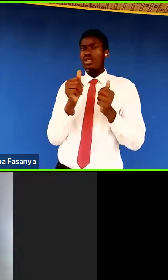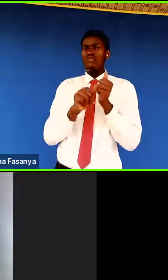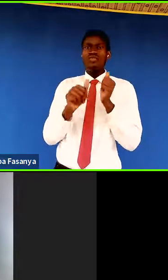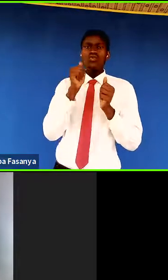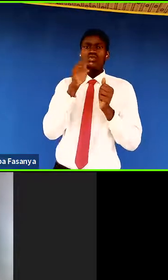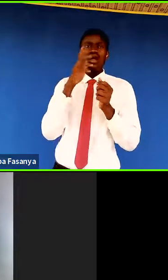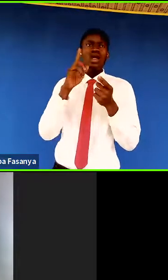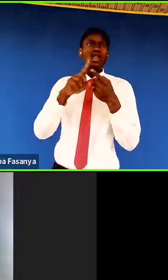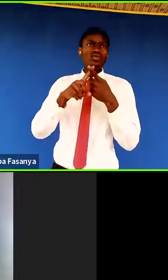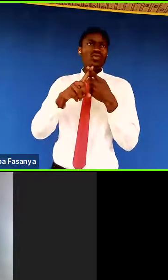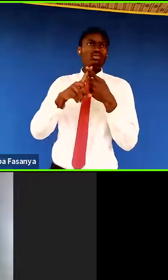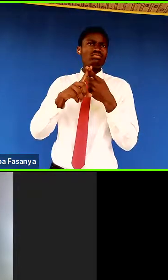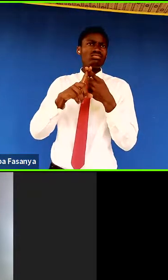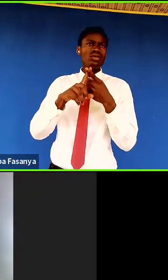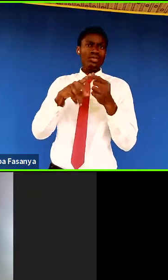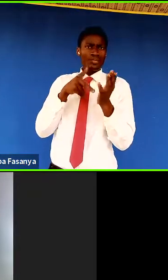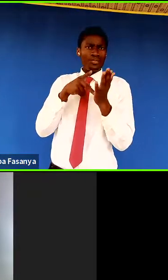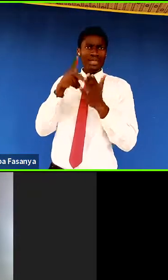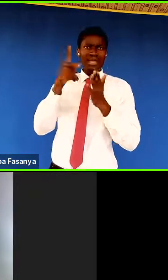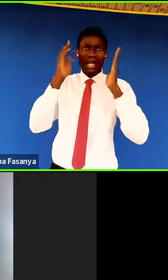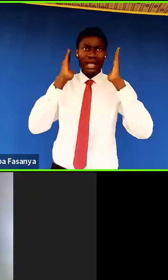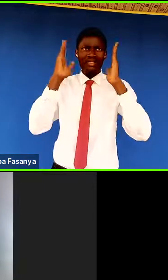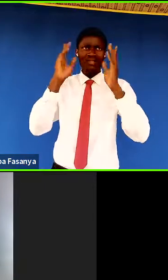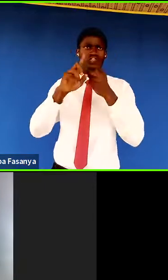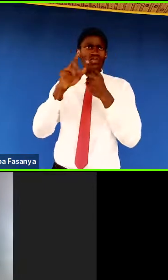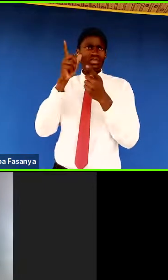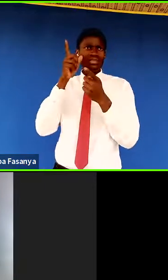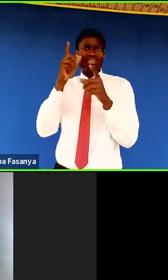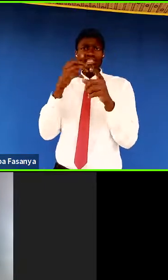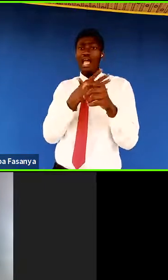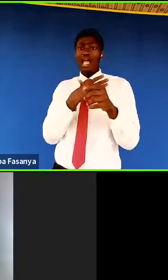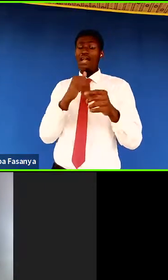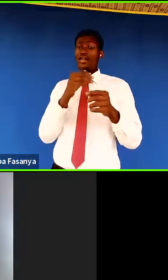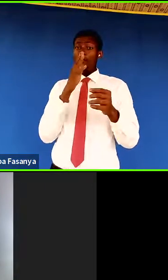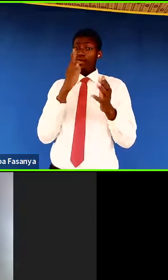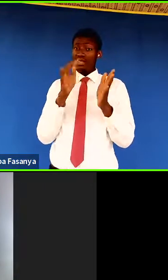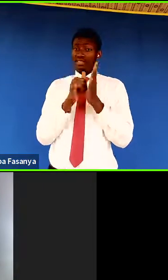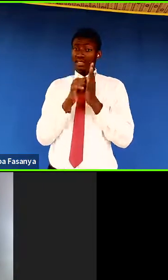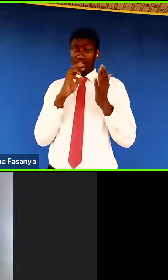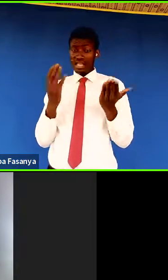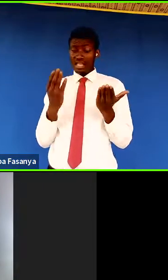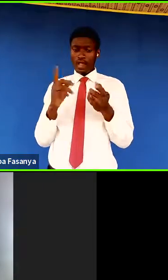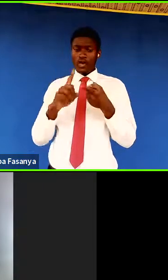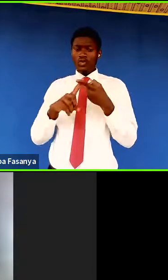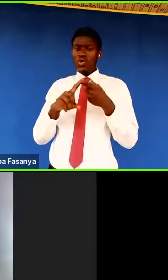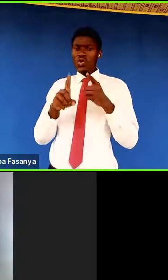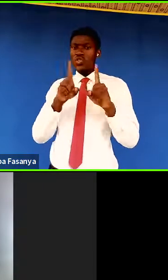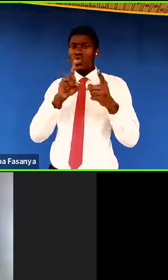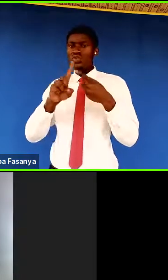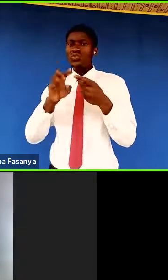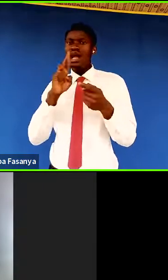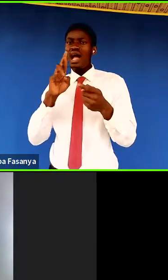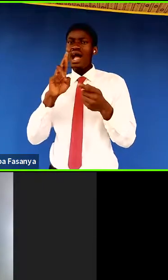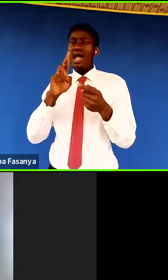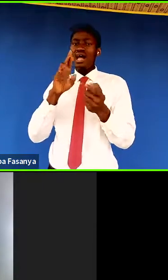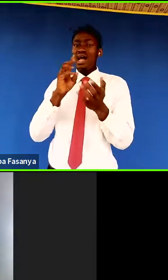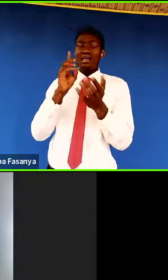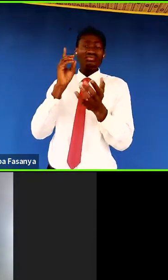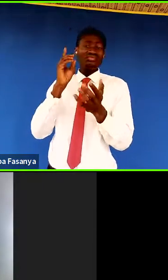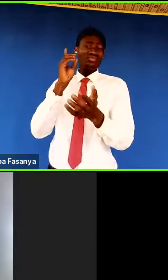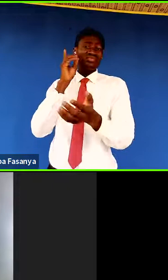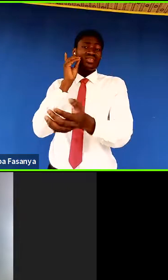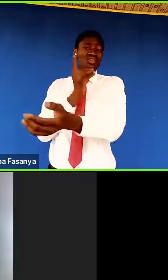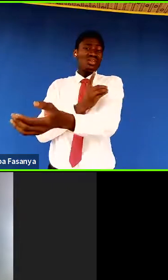pay attention to, and mothers and have to talk to our daughters, when people have STDs and are not taken care